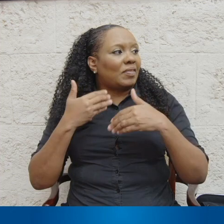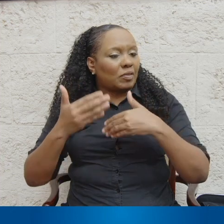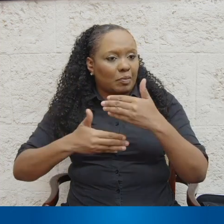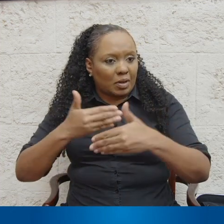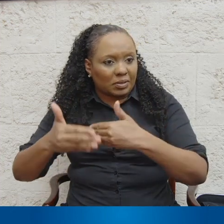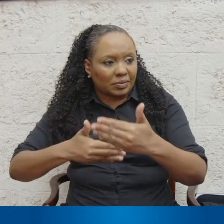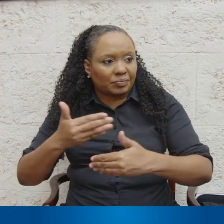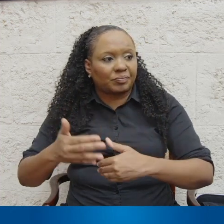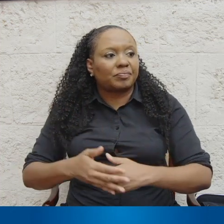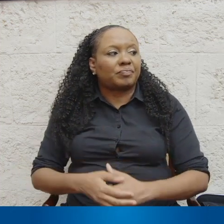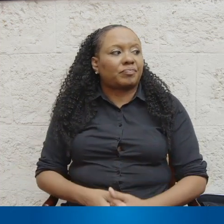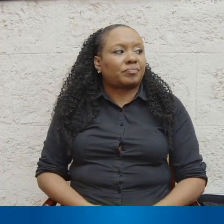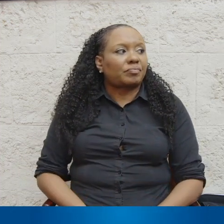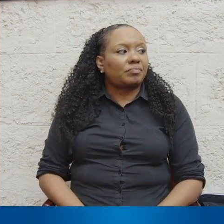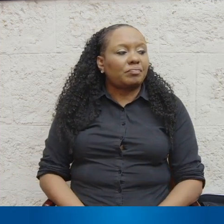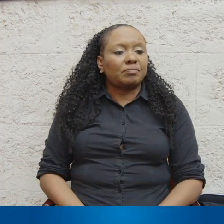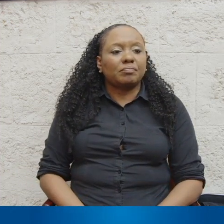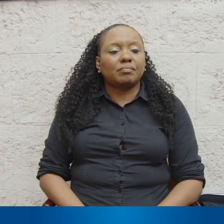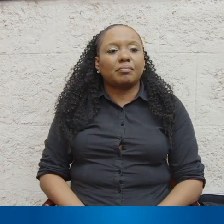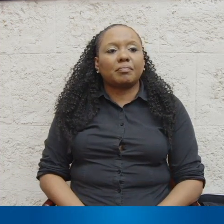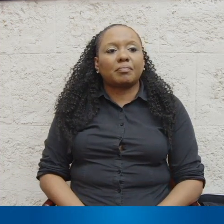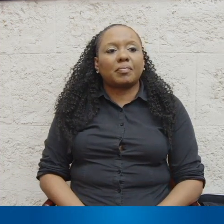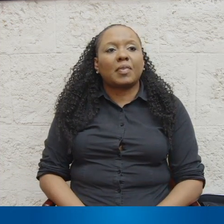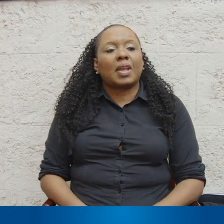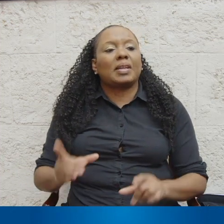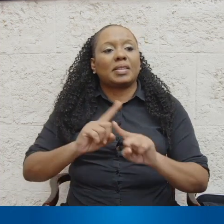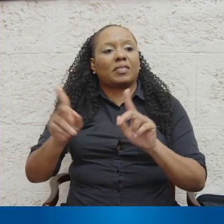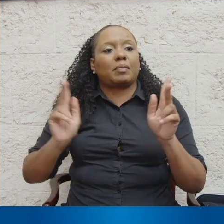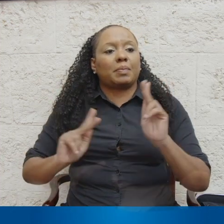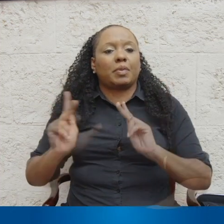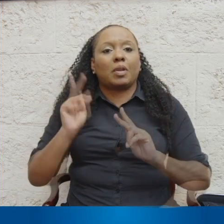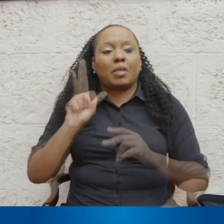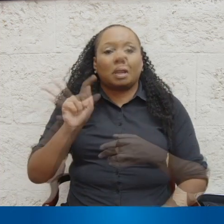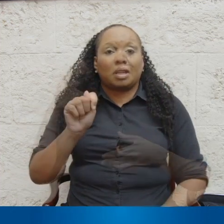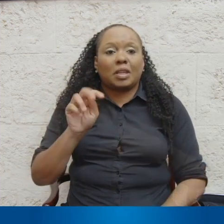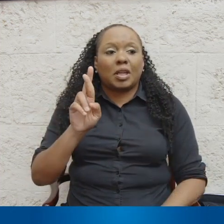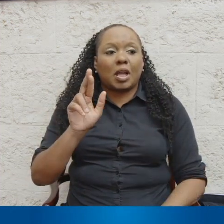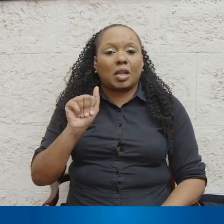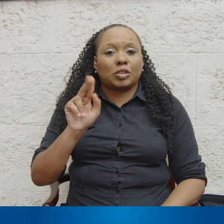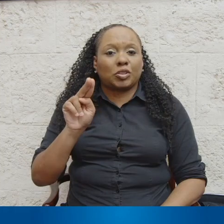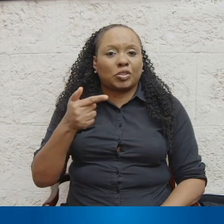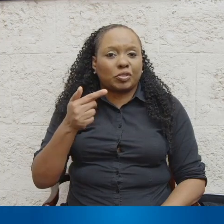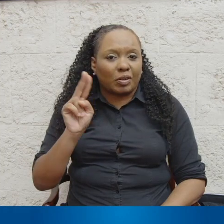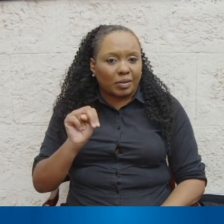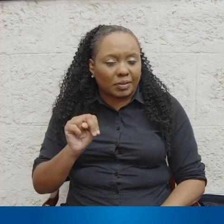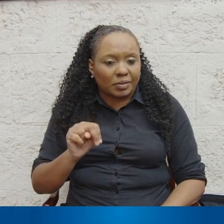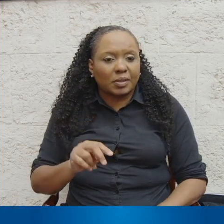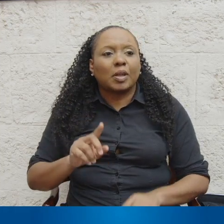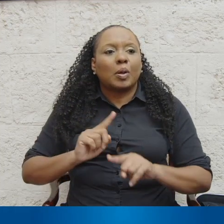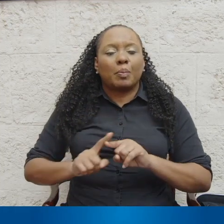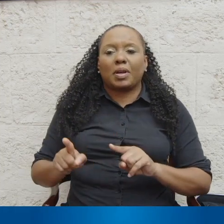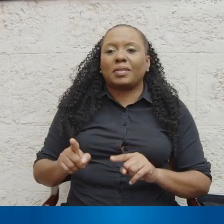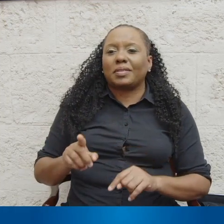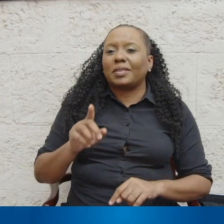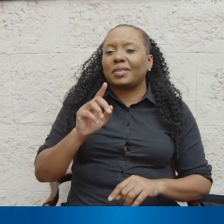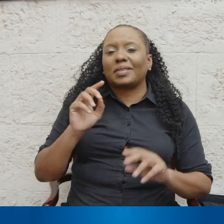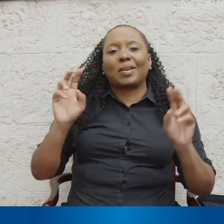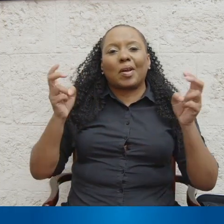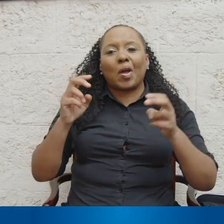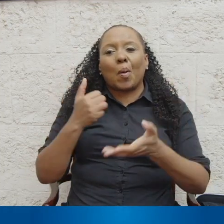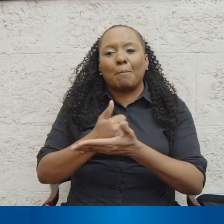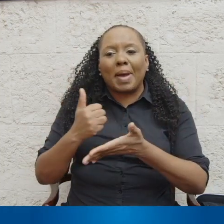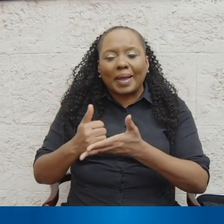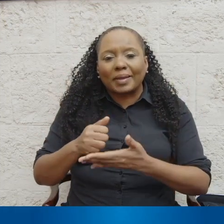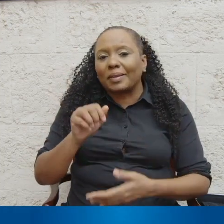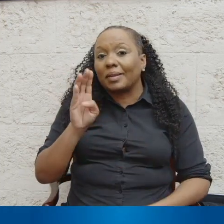had significant buy-in from a lot of partners for this initiative. But essentially, like I said, it's a bank. And within a bank, you